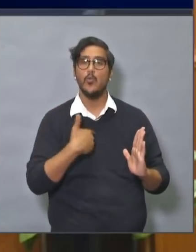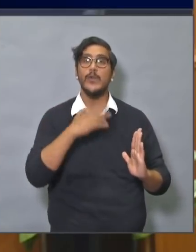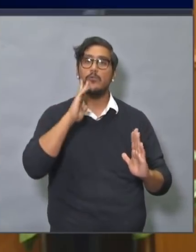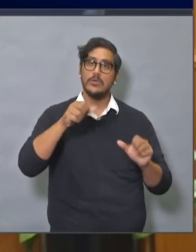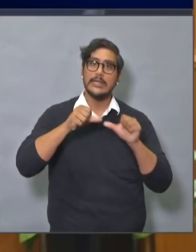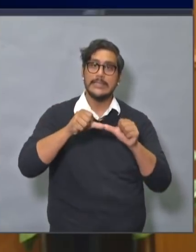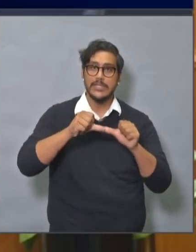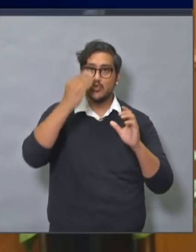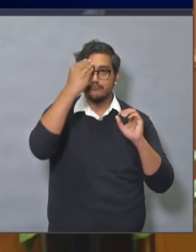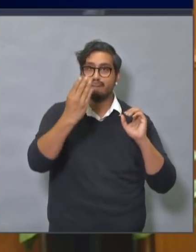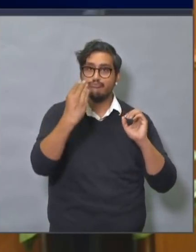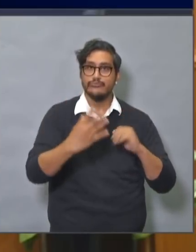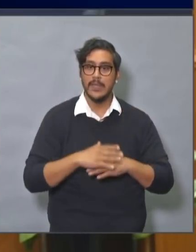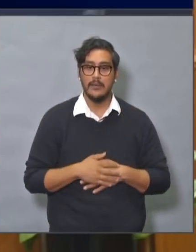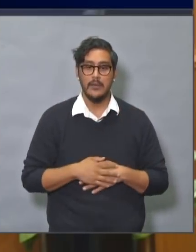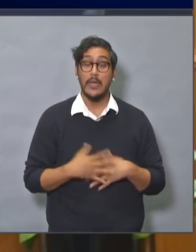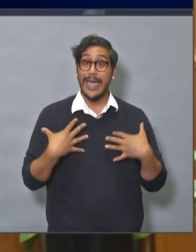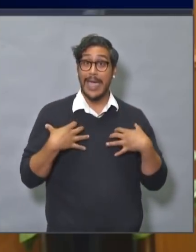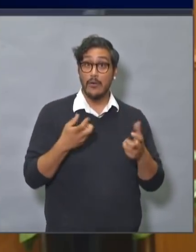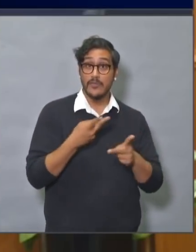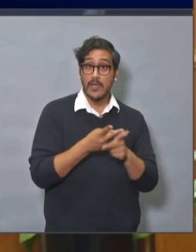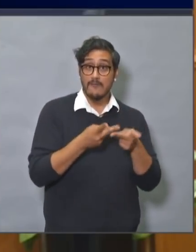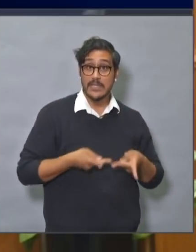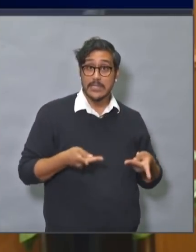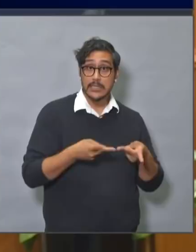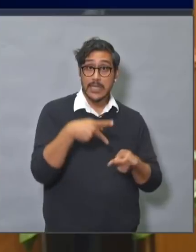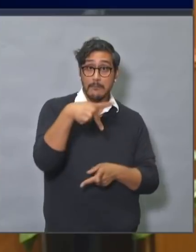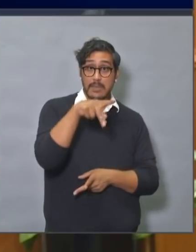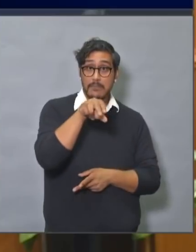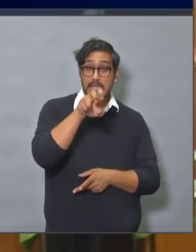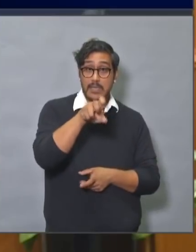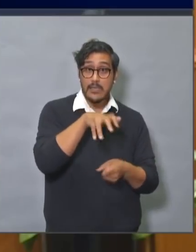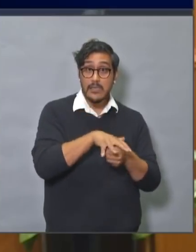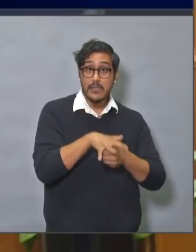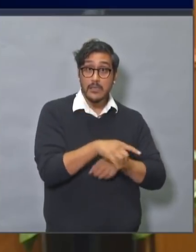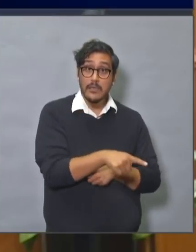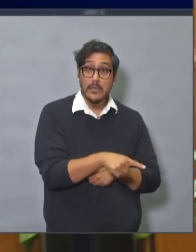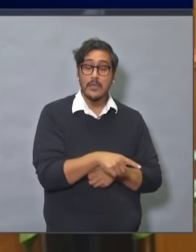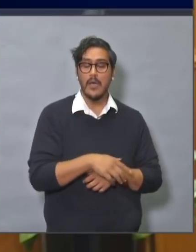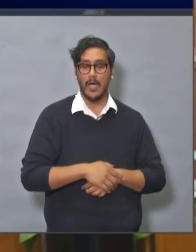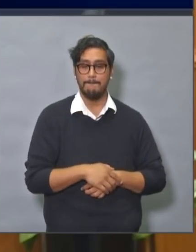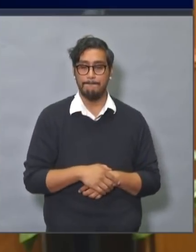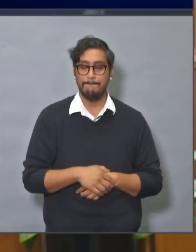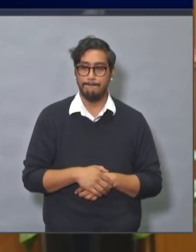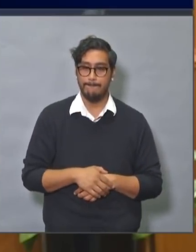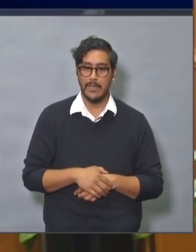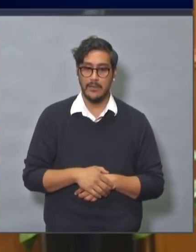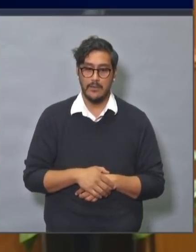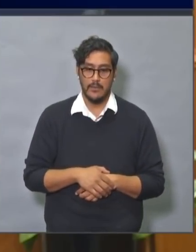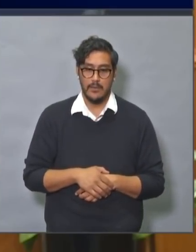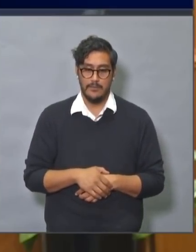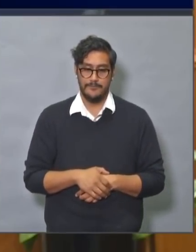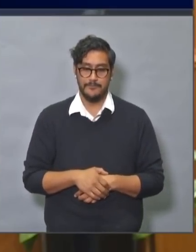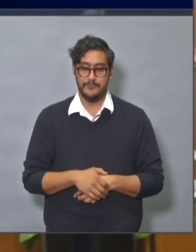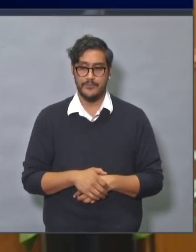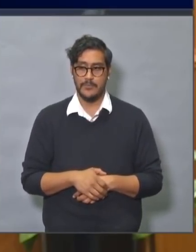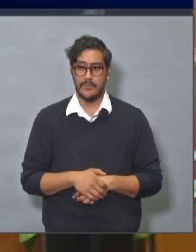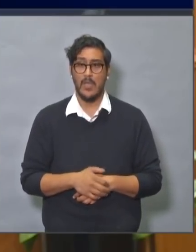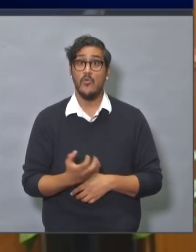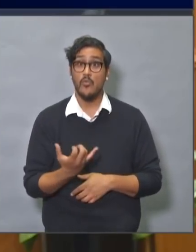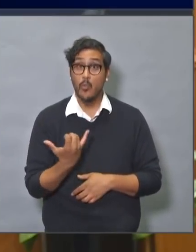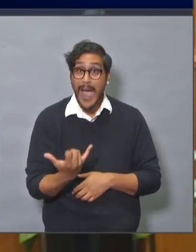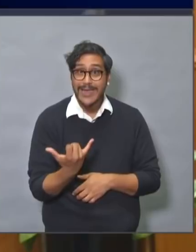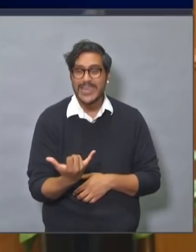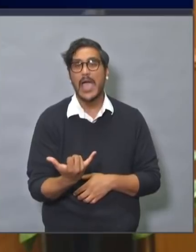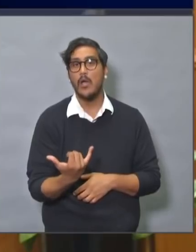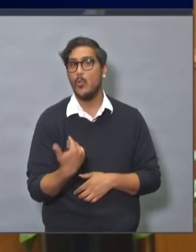that. Healthcare facility PPE shortages, you know, what we have today, we have an adequate